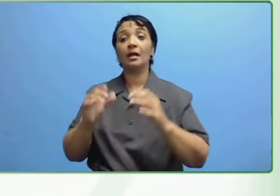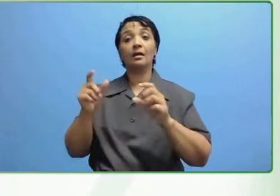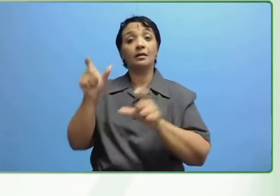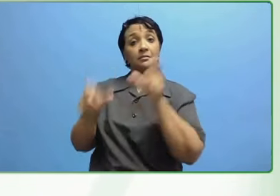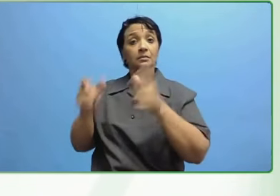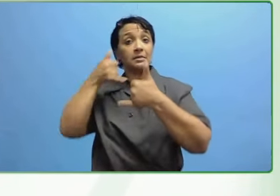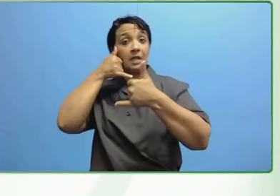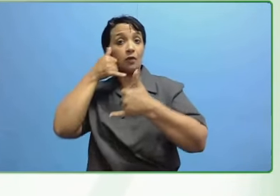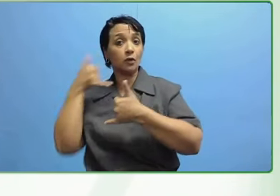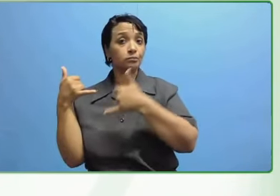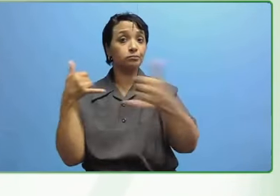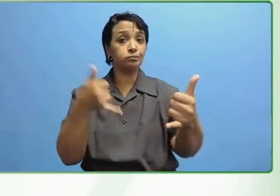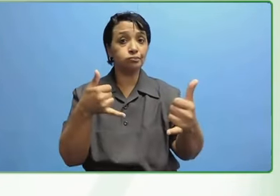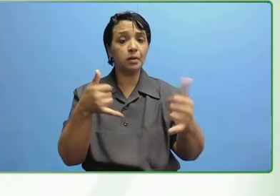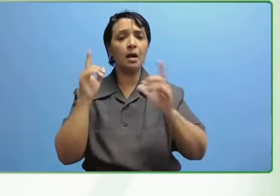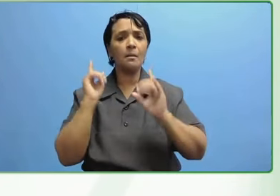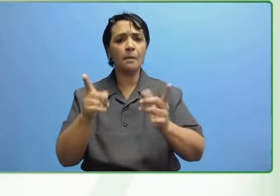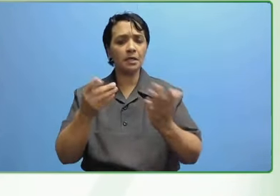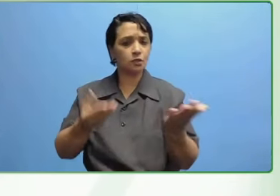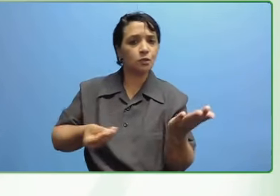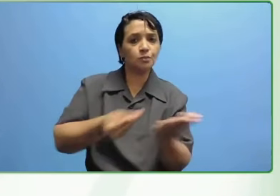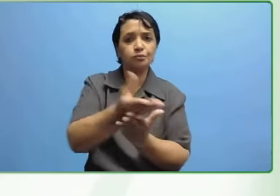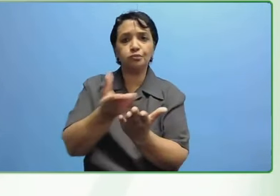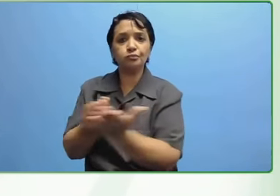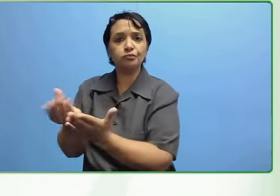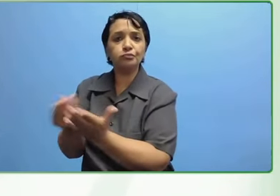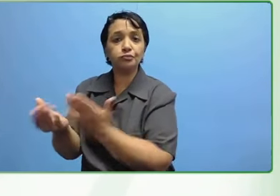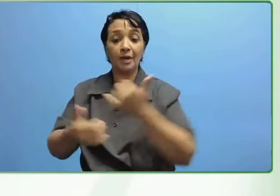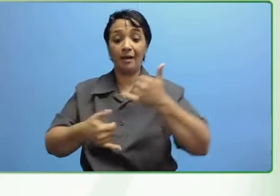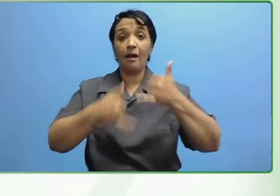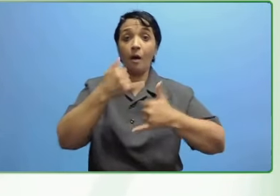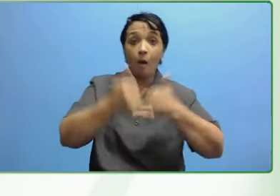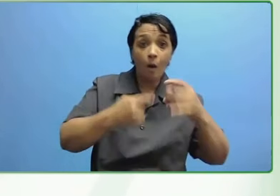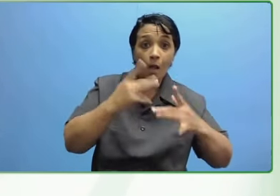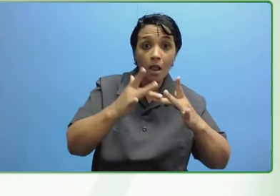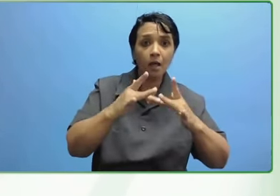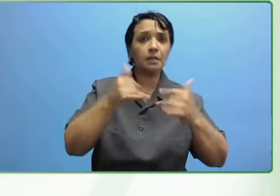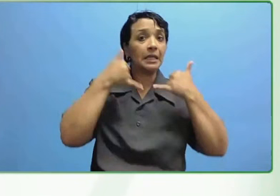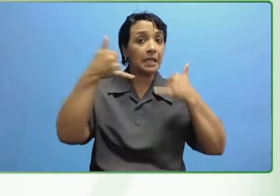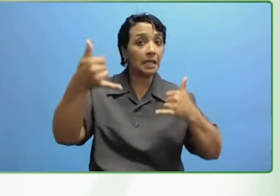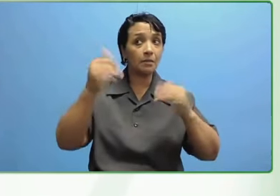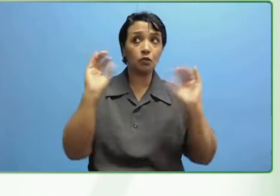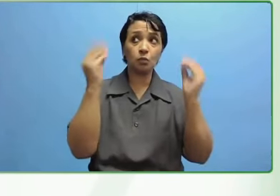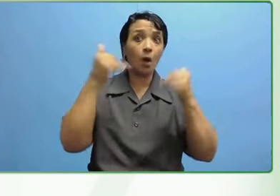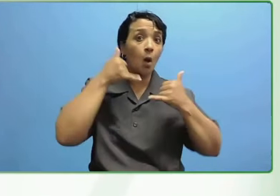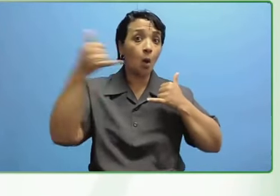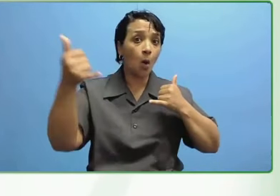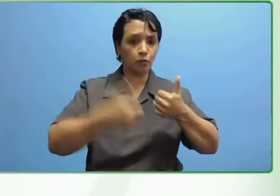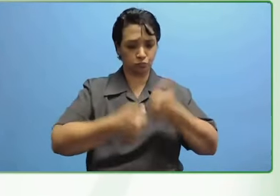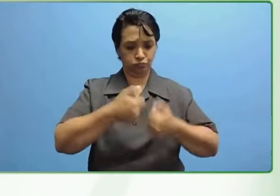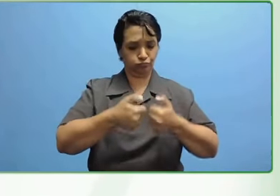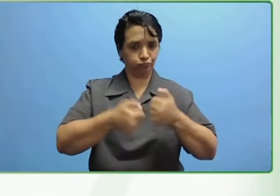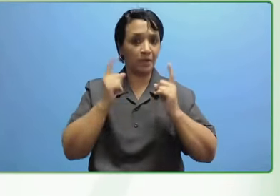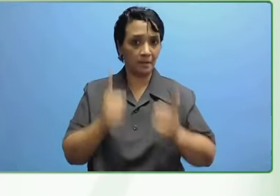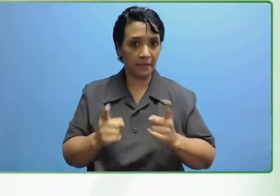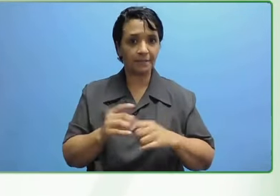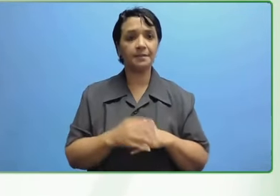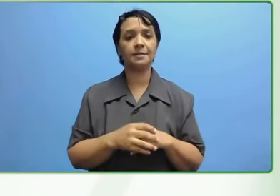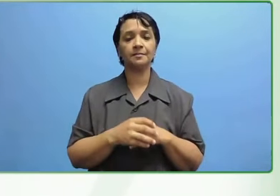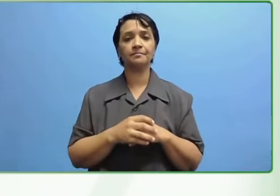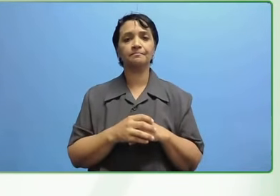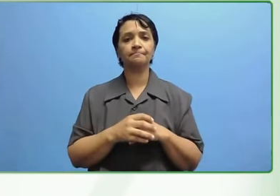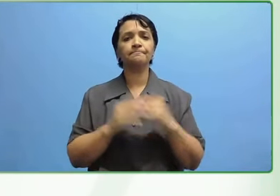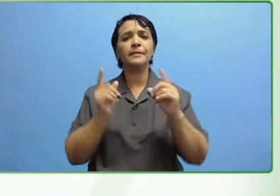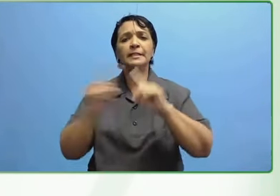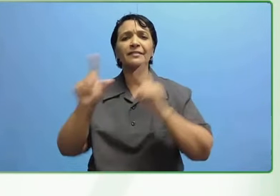service, the line they offer you, is accessible also for calling emergency numbers. It's about providing access to audiovisual media services